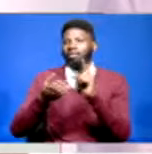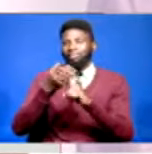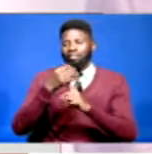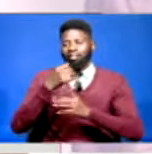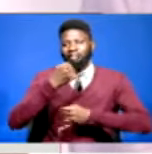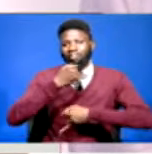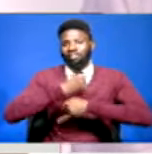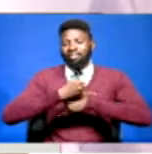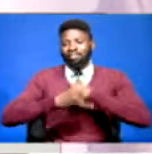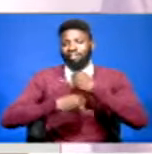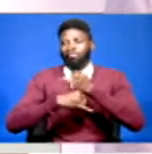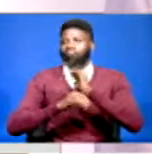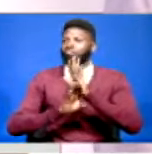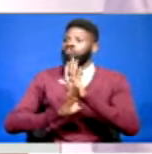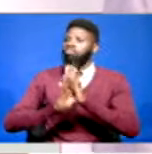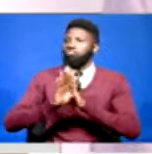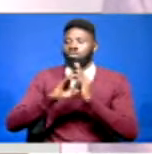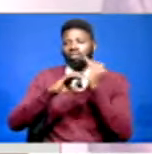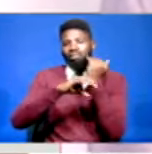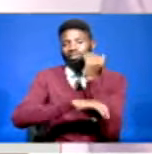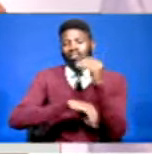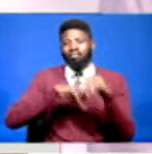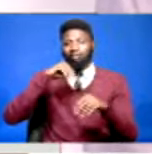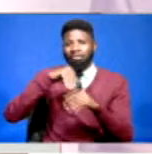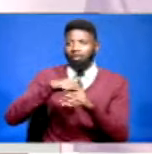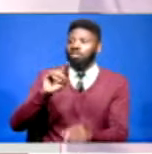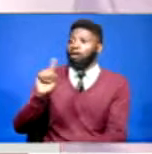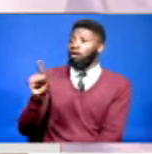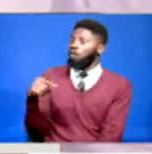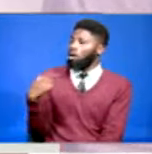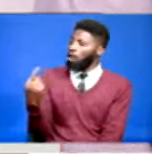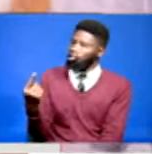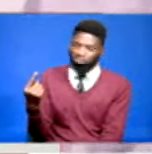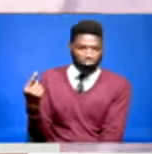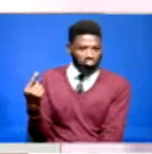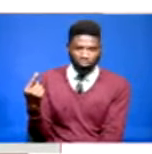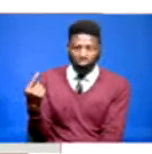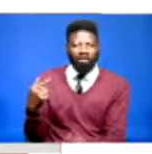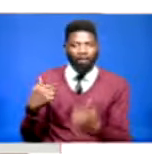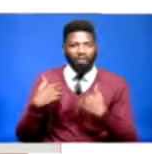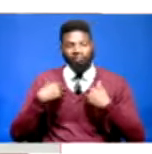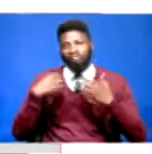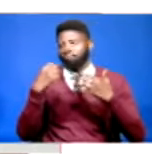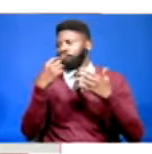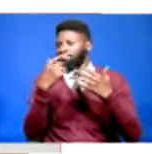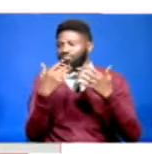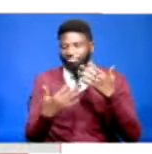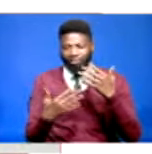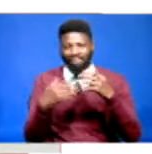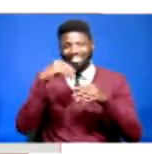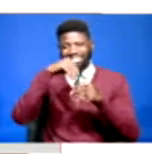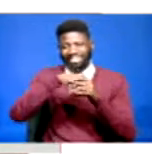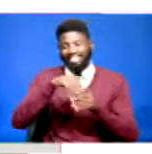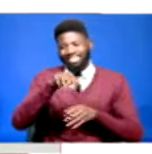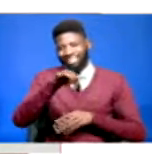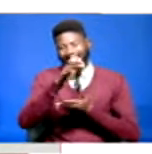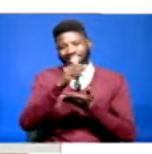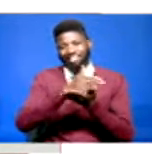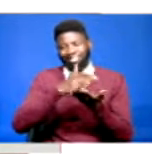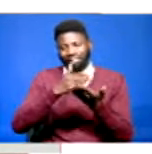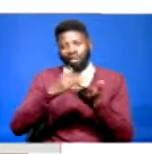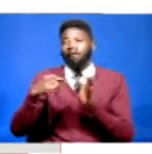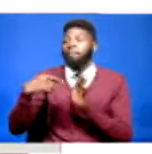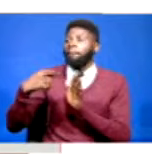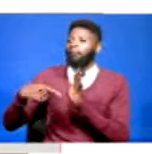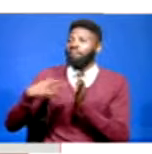development in the country. And he's not the only exhibitor. We've had other exhibitors who are within the manufacturing sector who are helping engineers